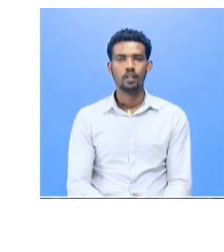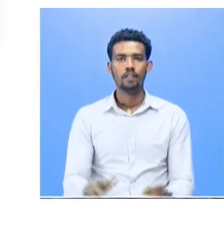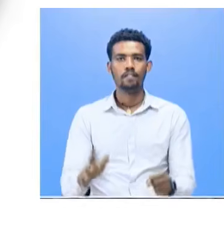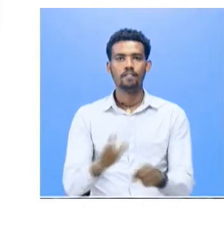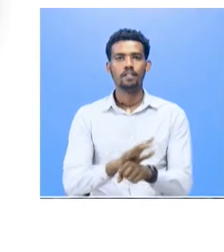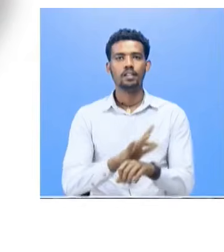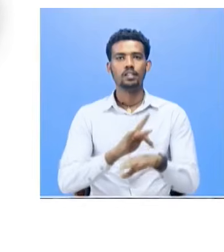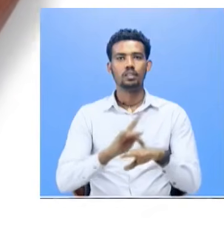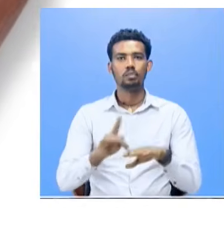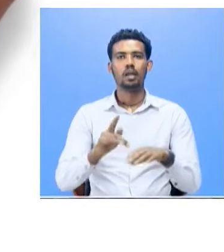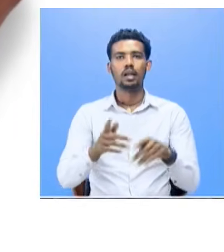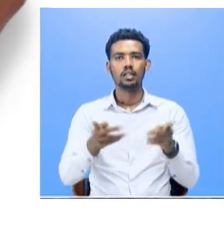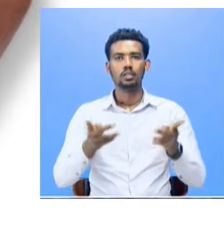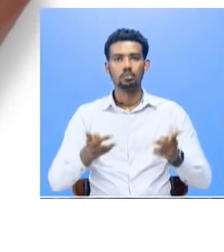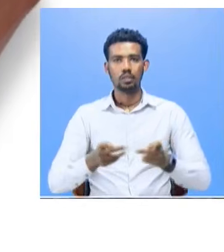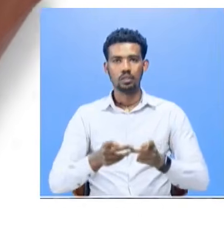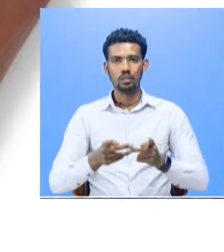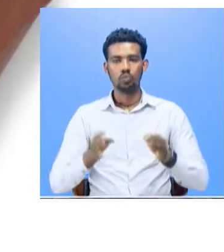the correct